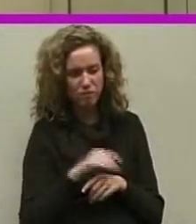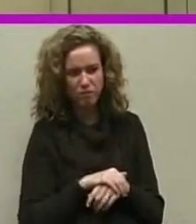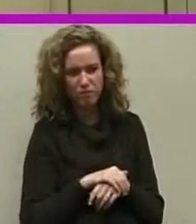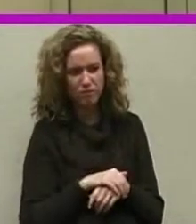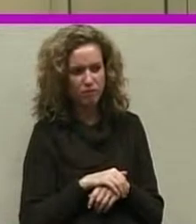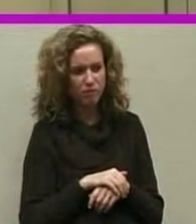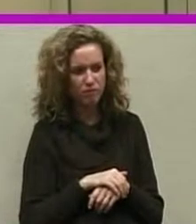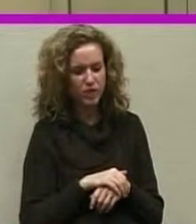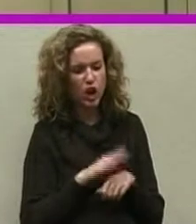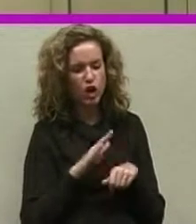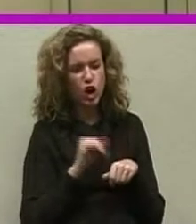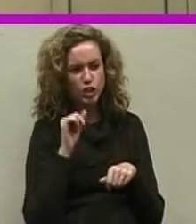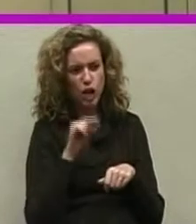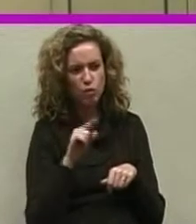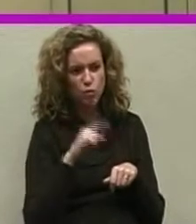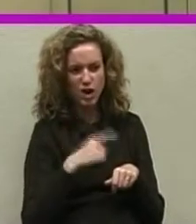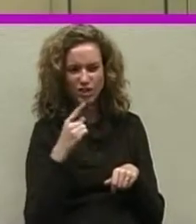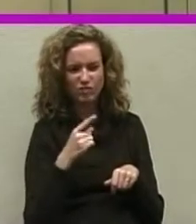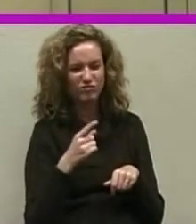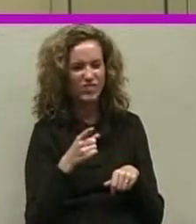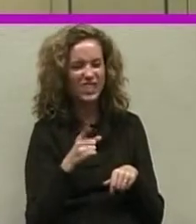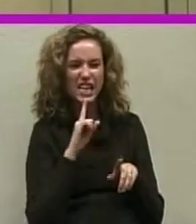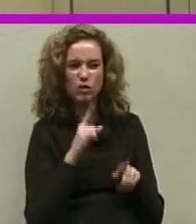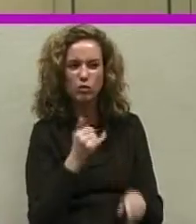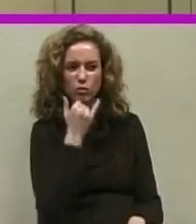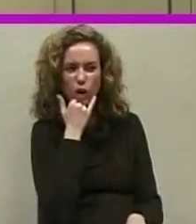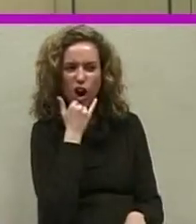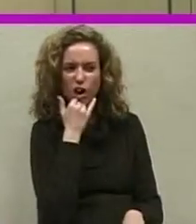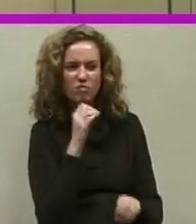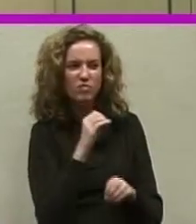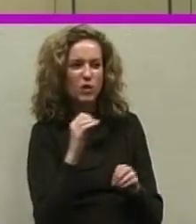Was called on once. Didn't get the answer right. There was no consequence.